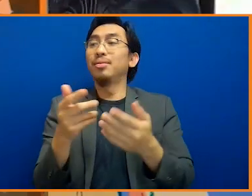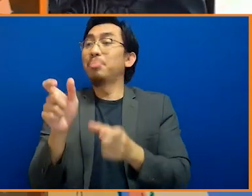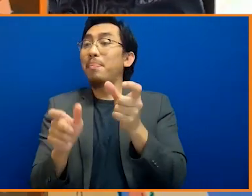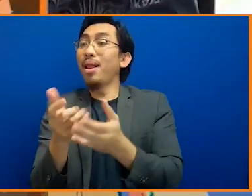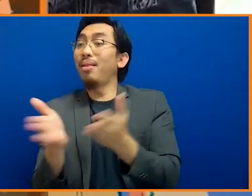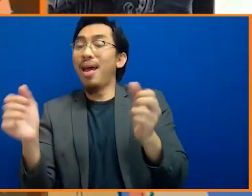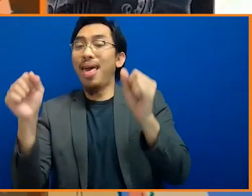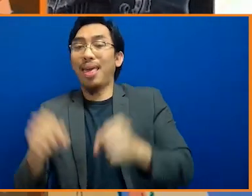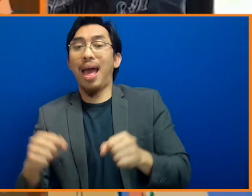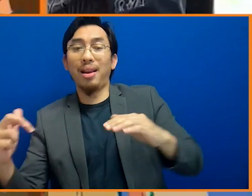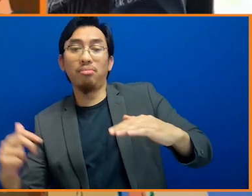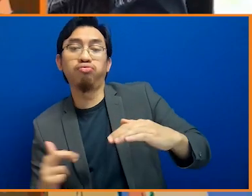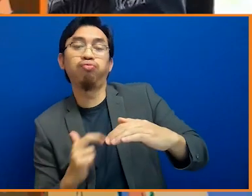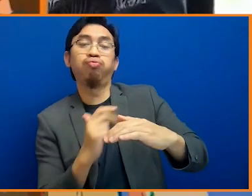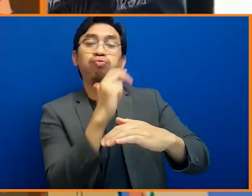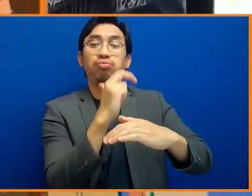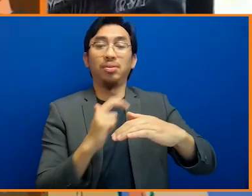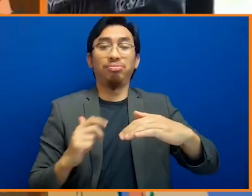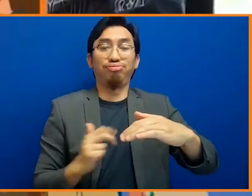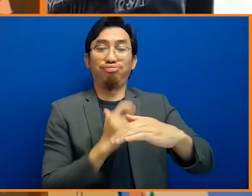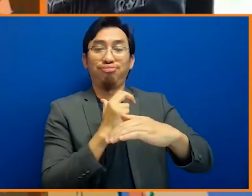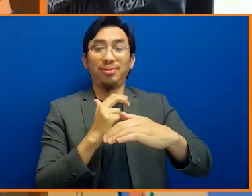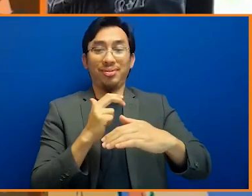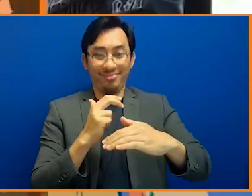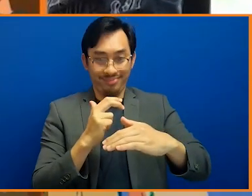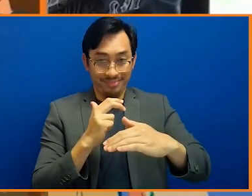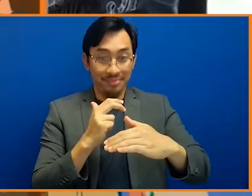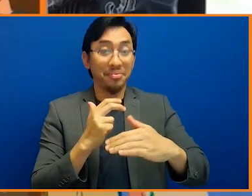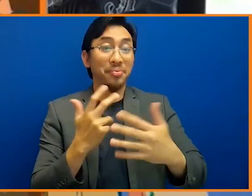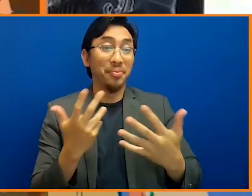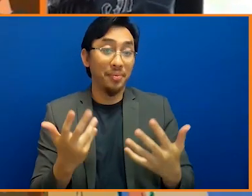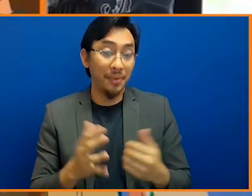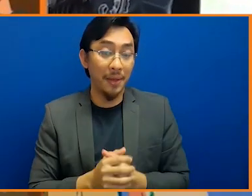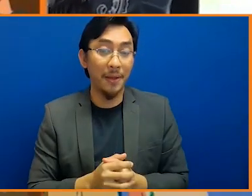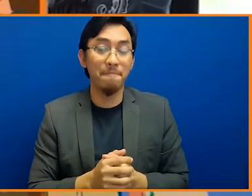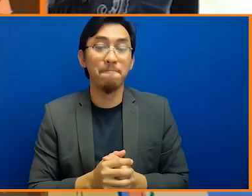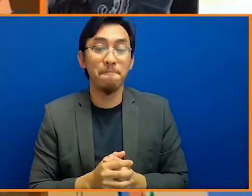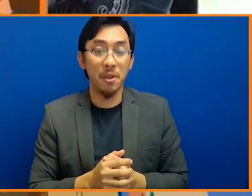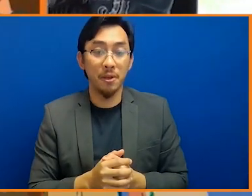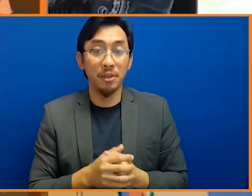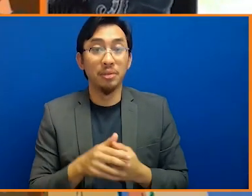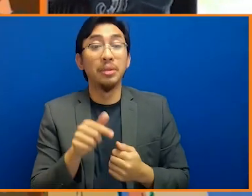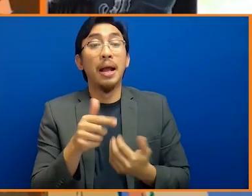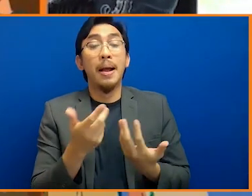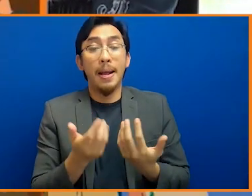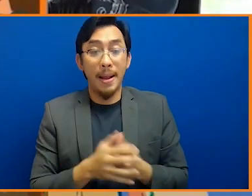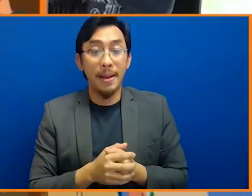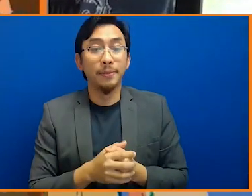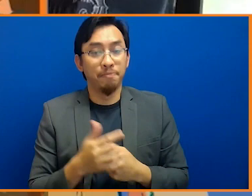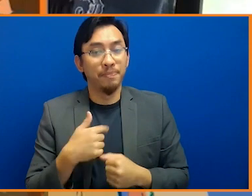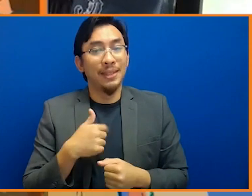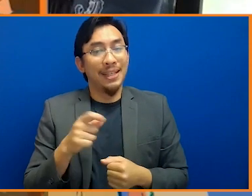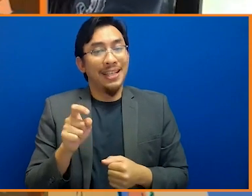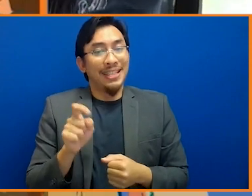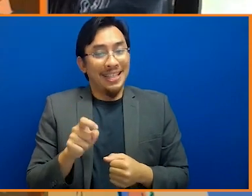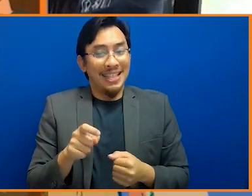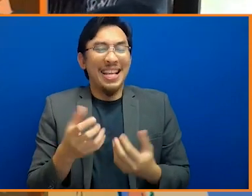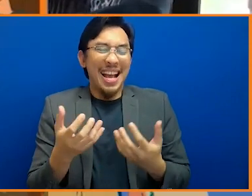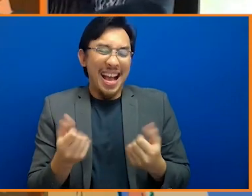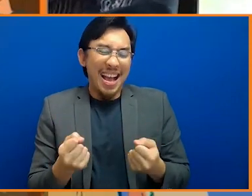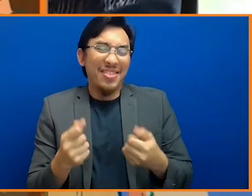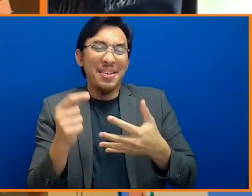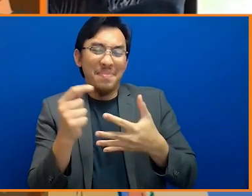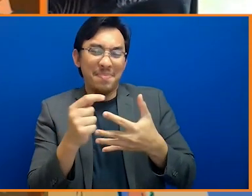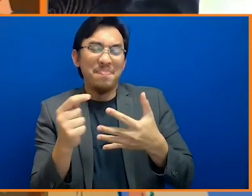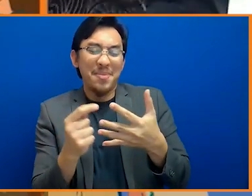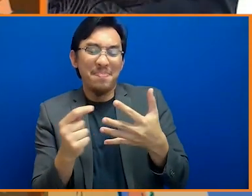access the building. But again, this is not a straightforward problem. Okay, we need to